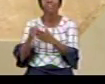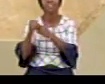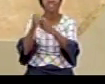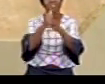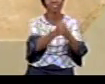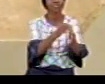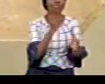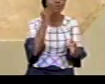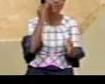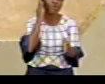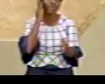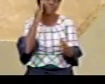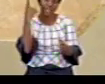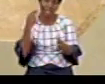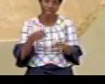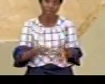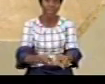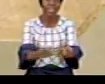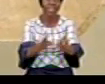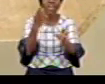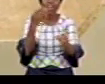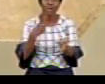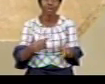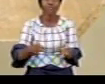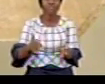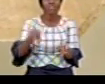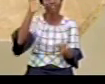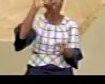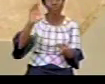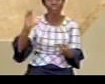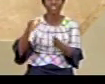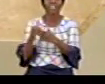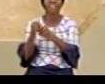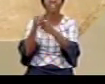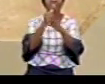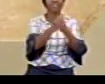home, leads home. The way of the cross leads home.